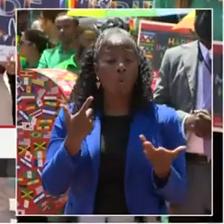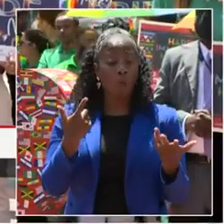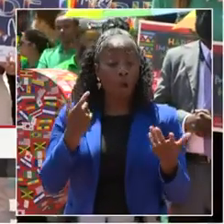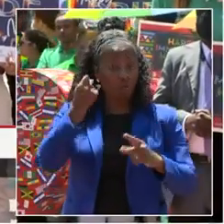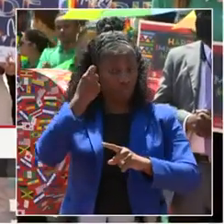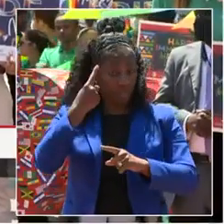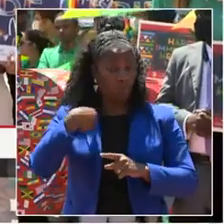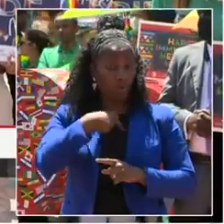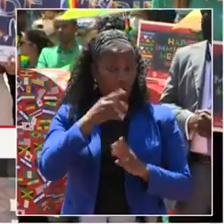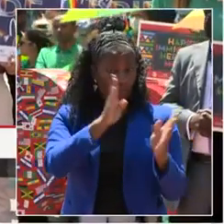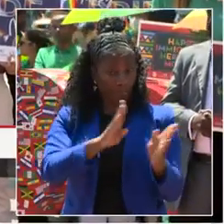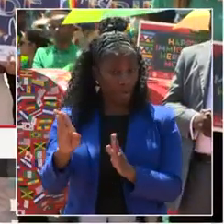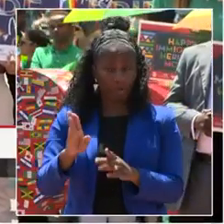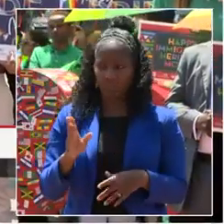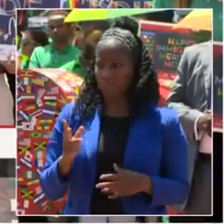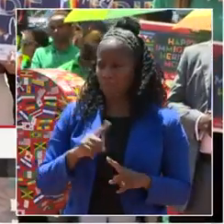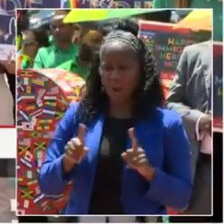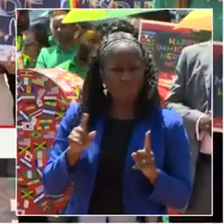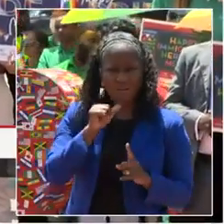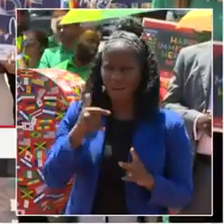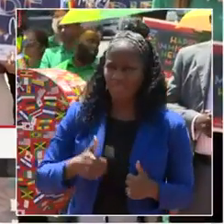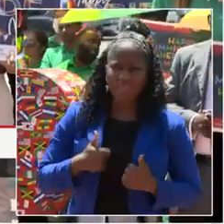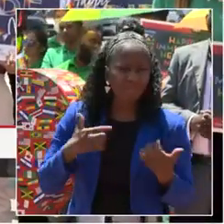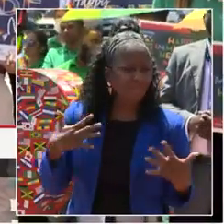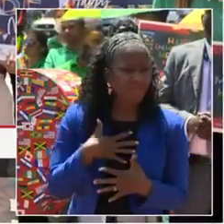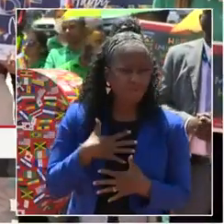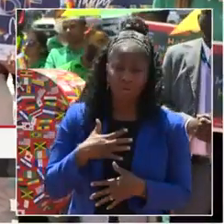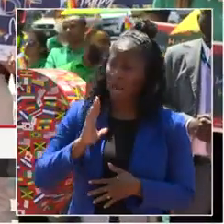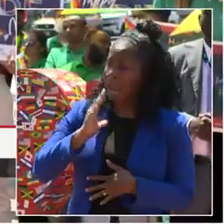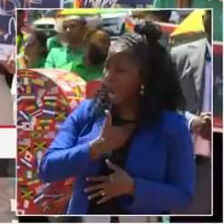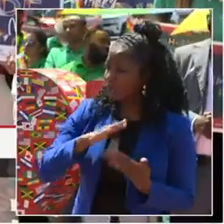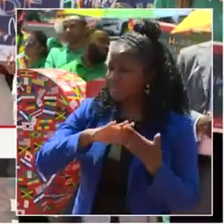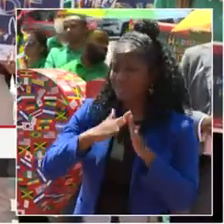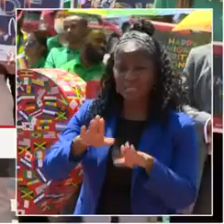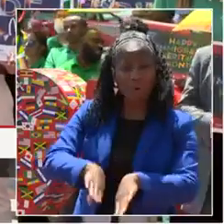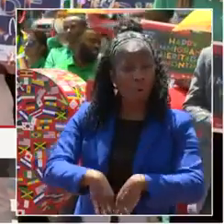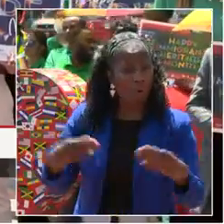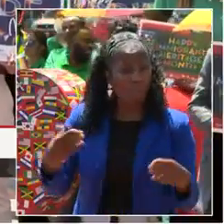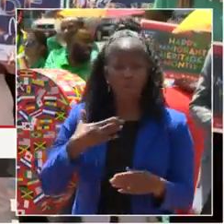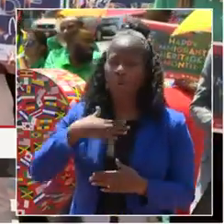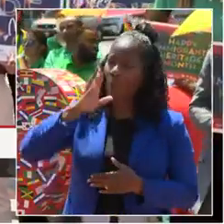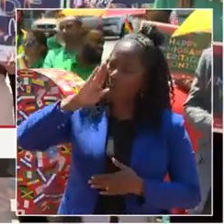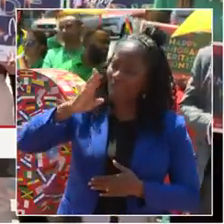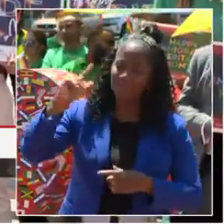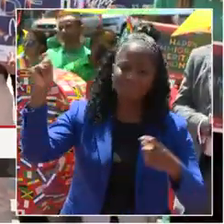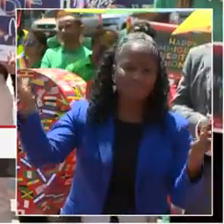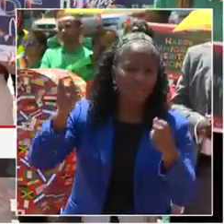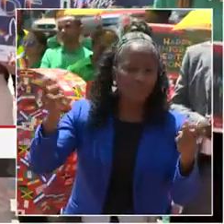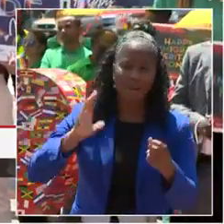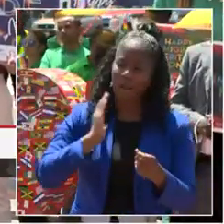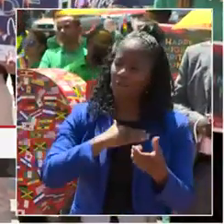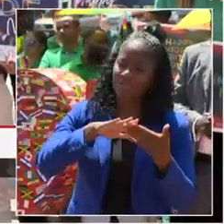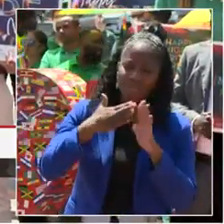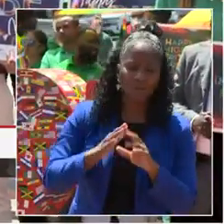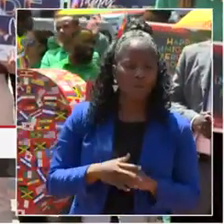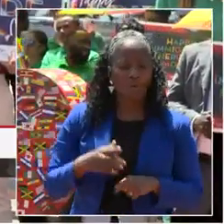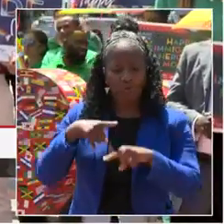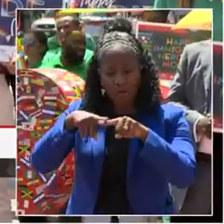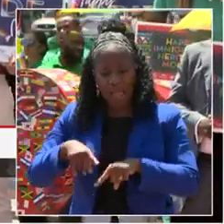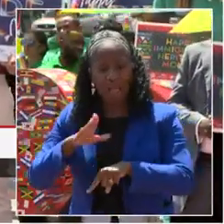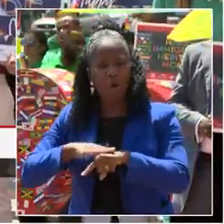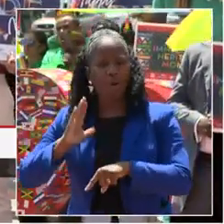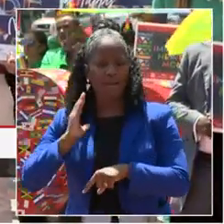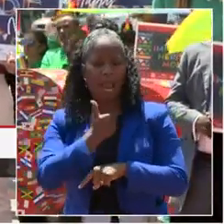prepared and we don't live in fear. So our city is open. We're going to celebrate our city. We're going to rely on the men and women of